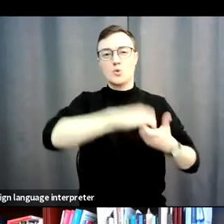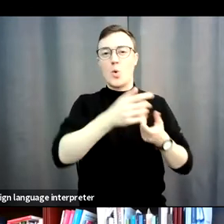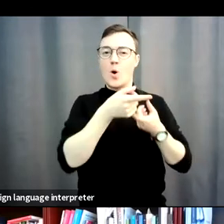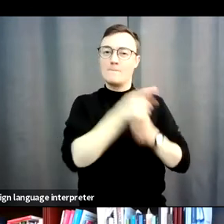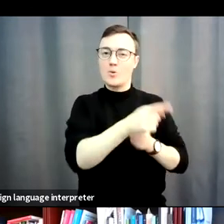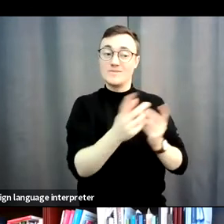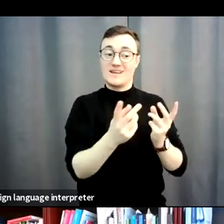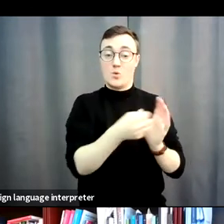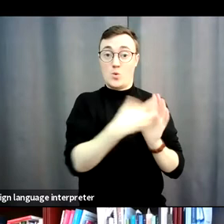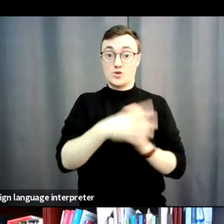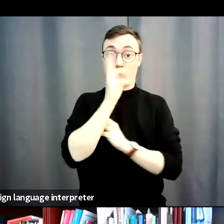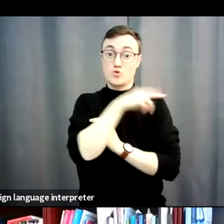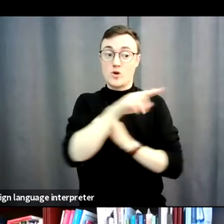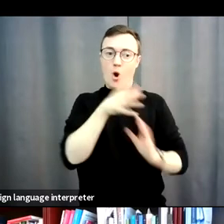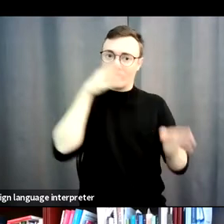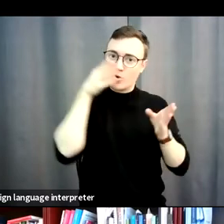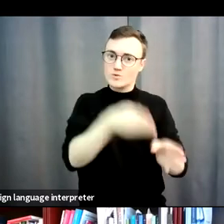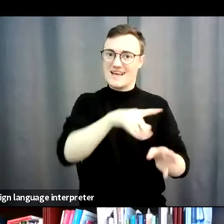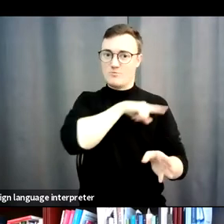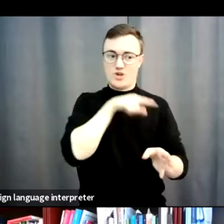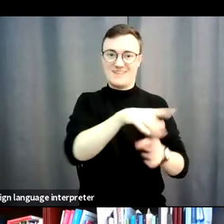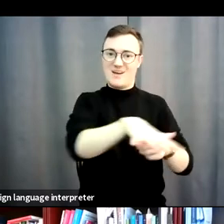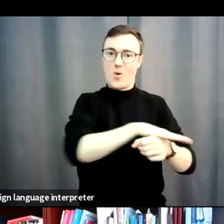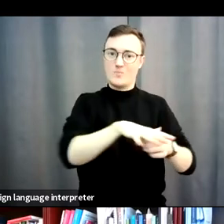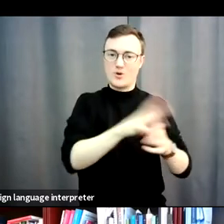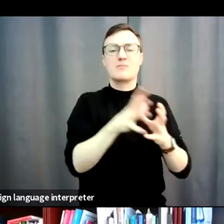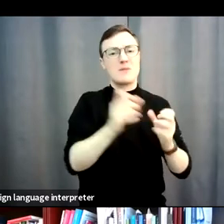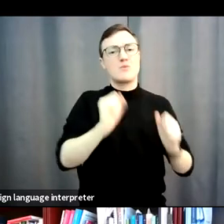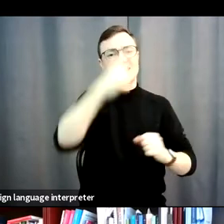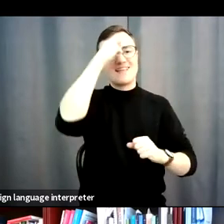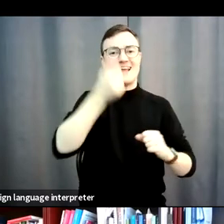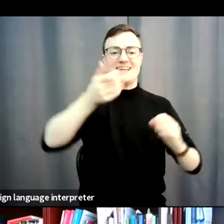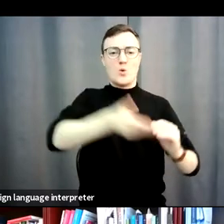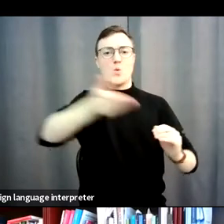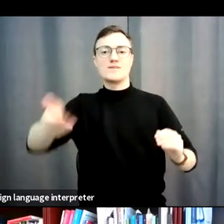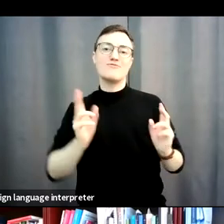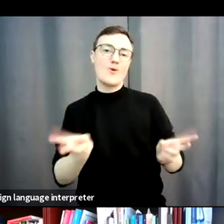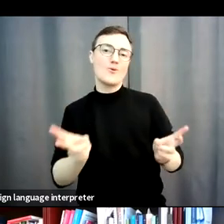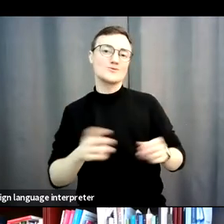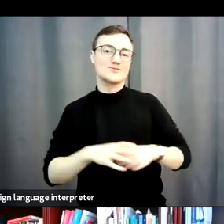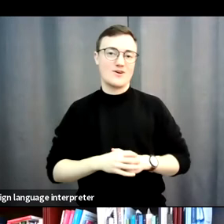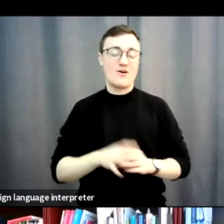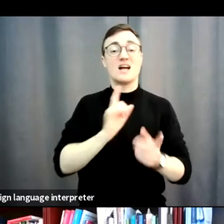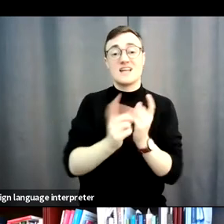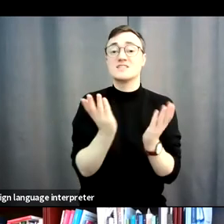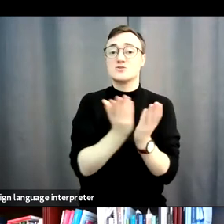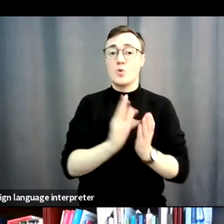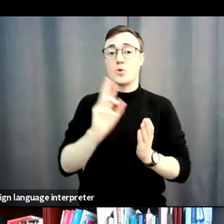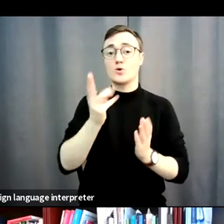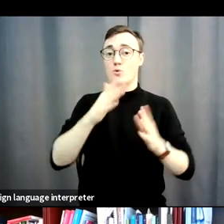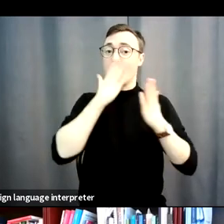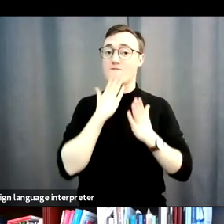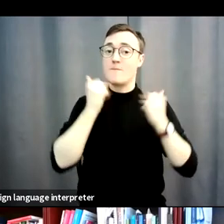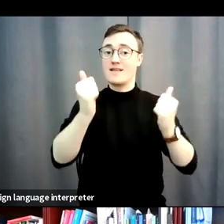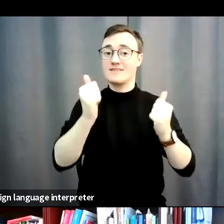in Norway recently. So maybe schools and education authorities have become better at listening to children when it